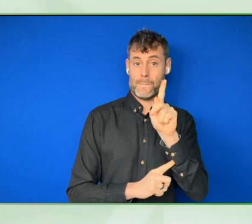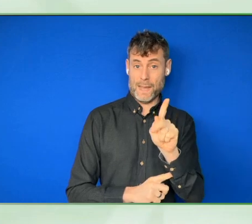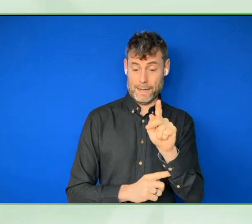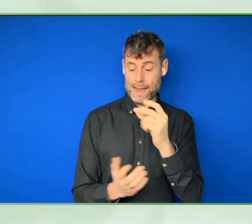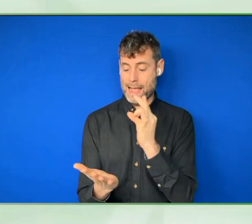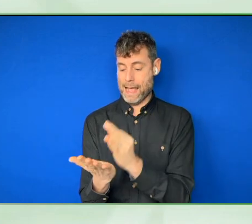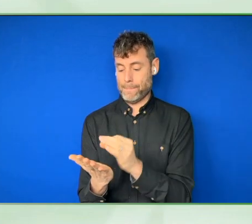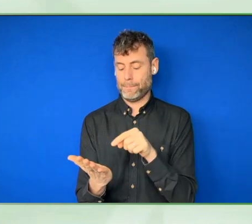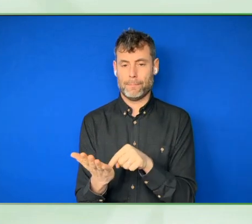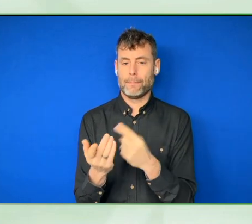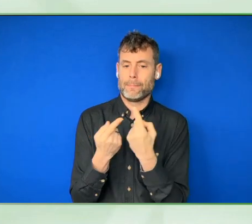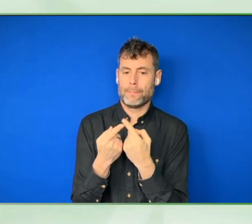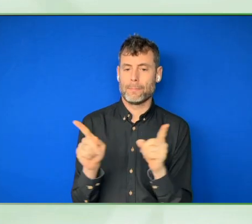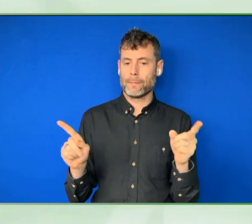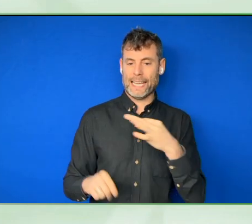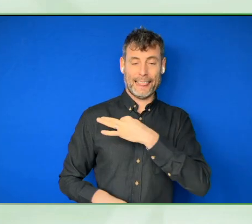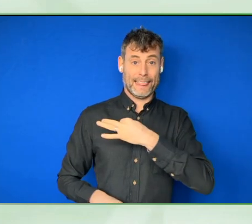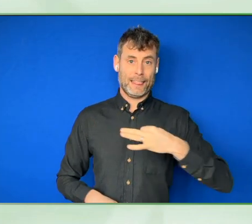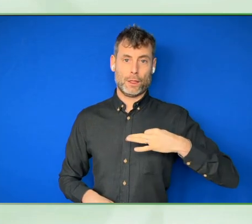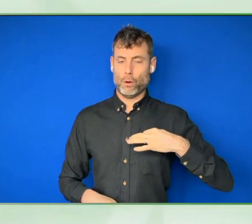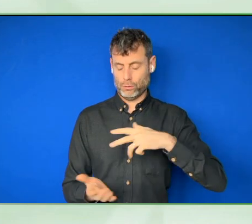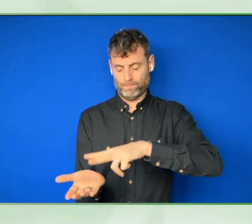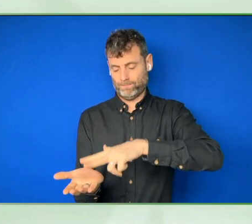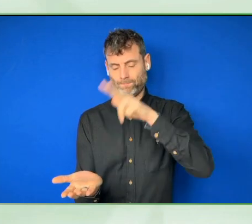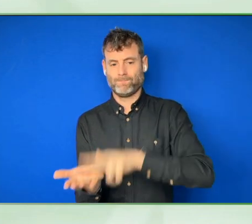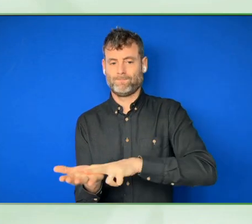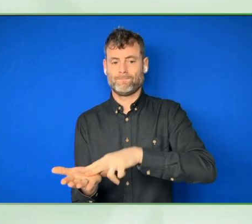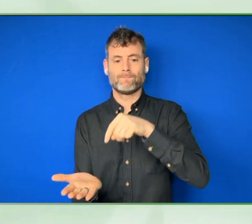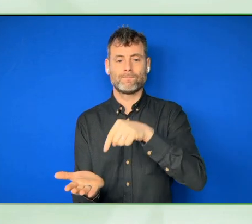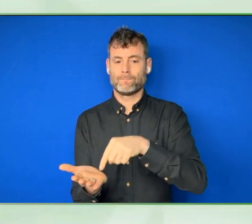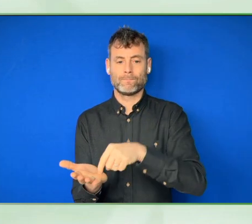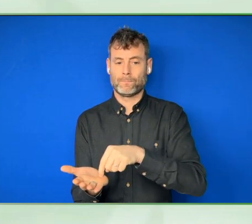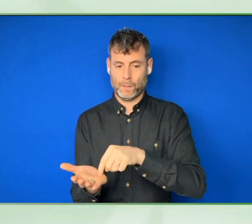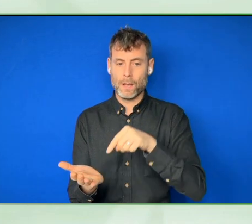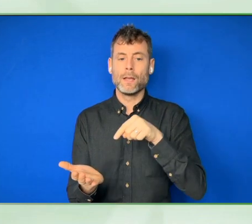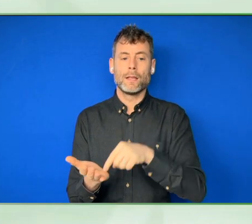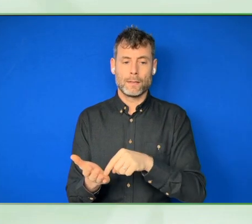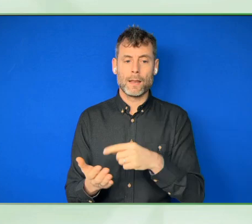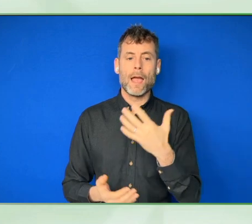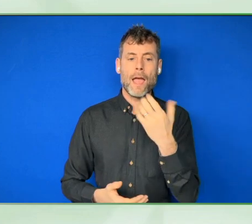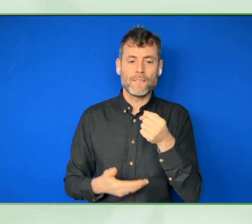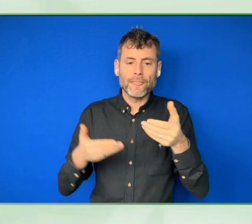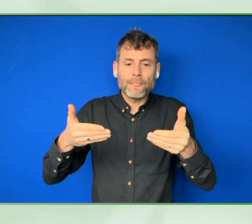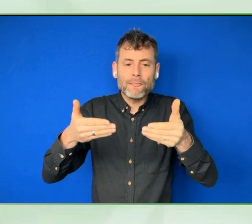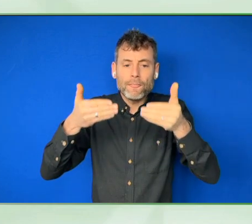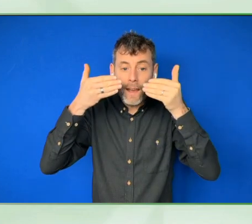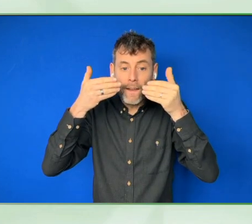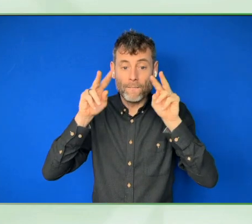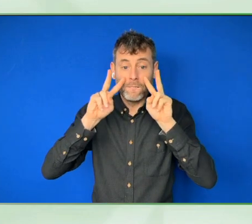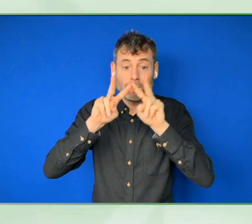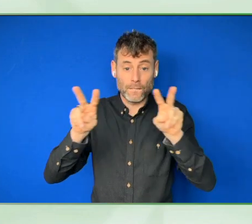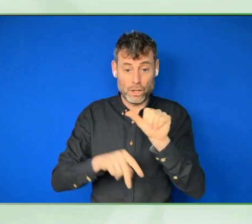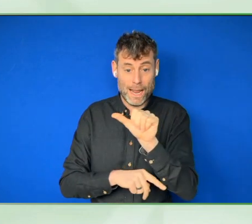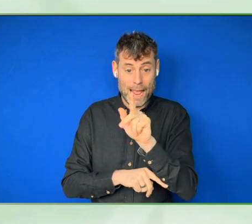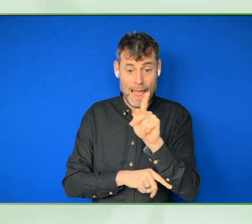app, which any non-eye health professional can use, even offline. The second thing, and very importantly, we're the only providers